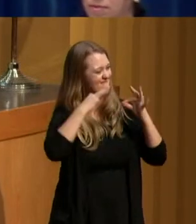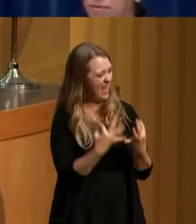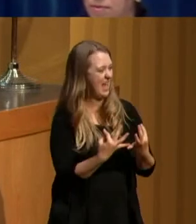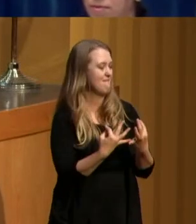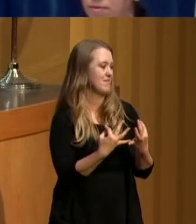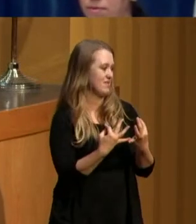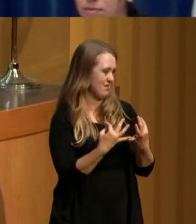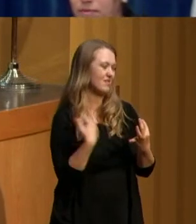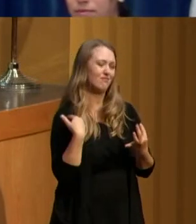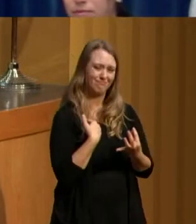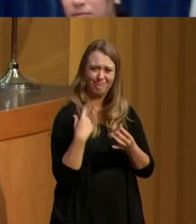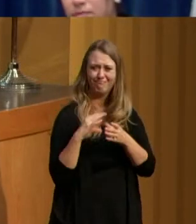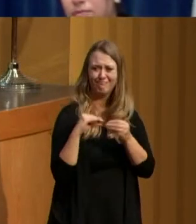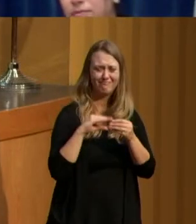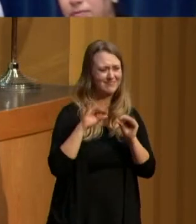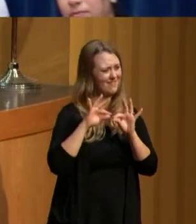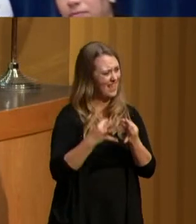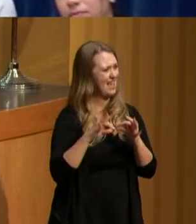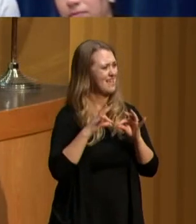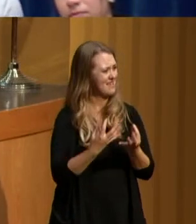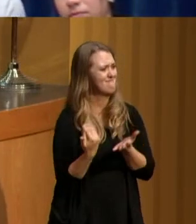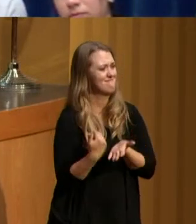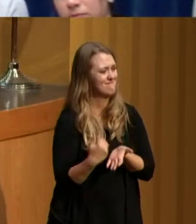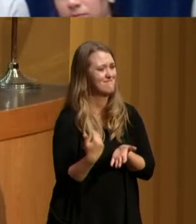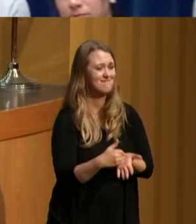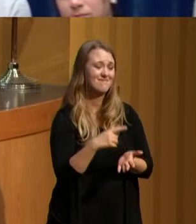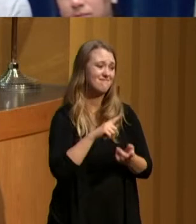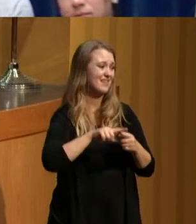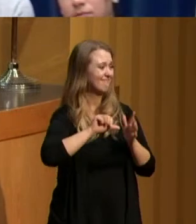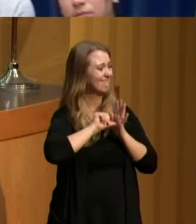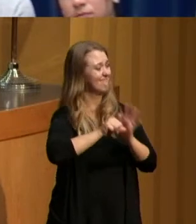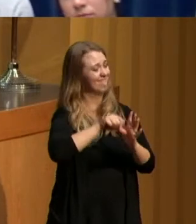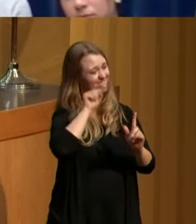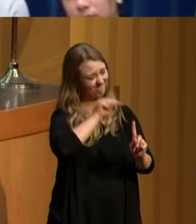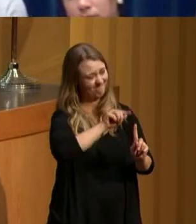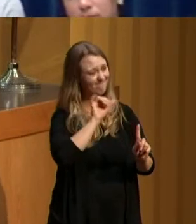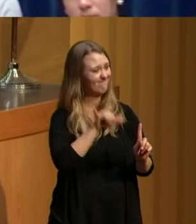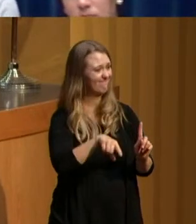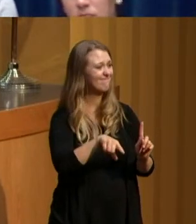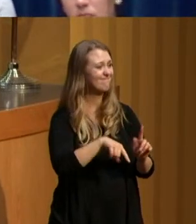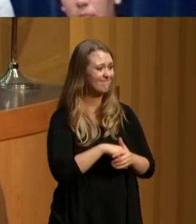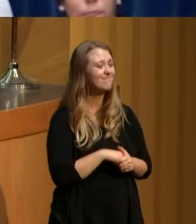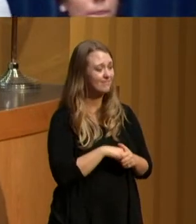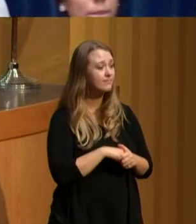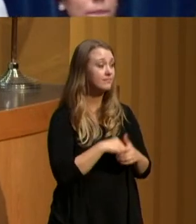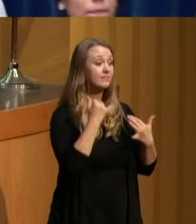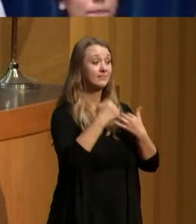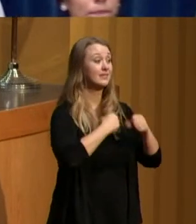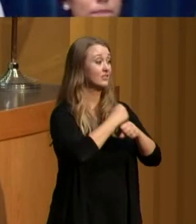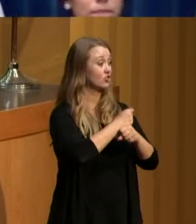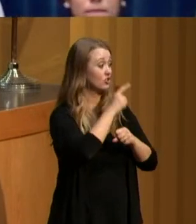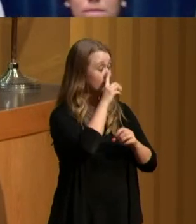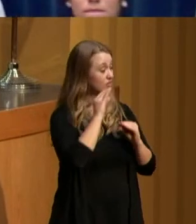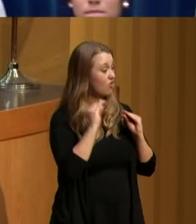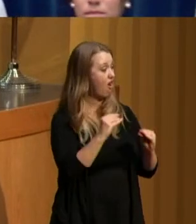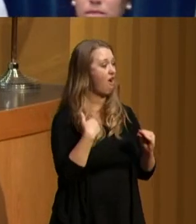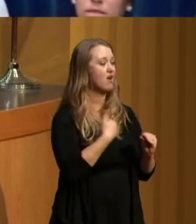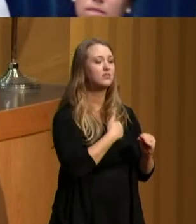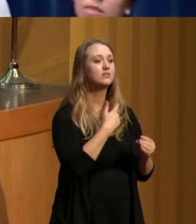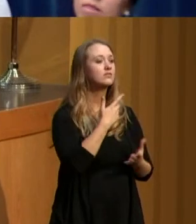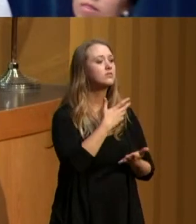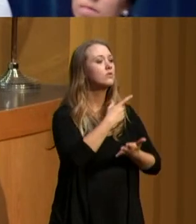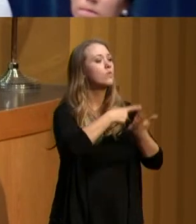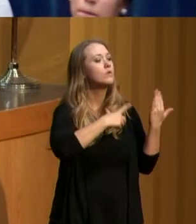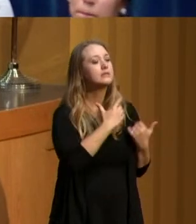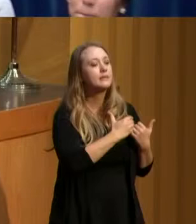now today. And it's really about that. This year has taught us about what's the very best in